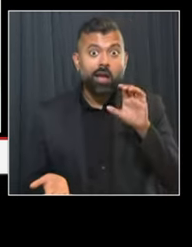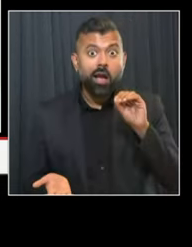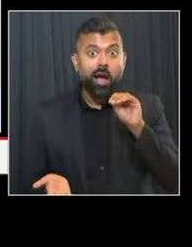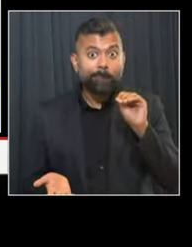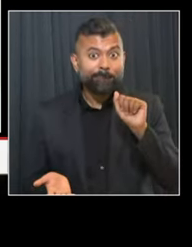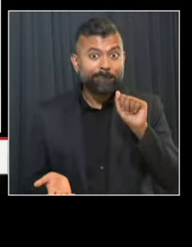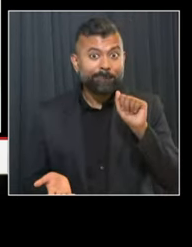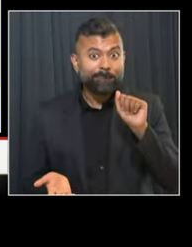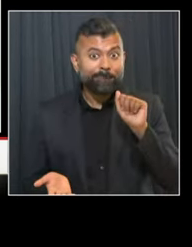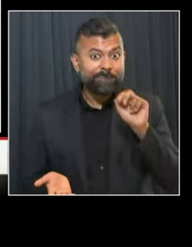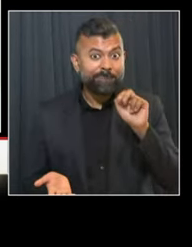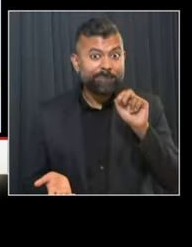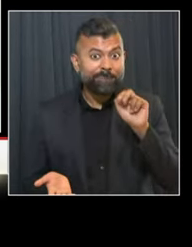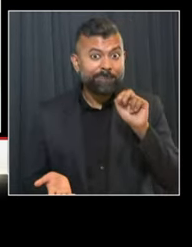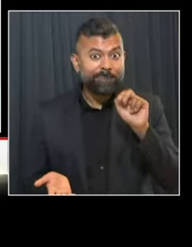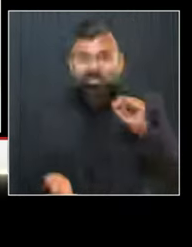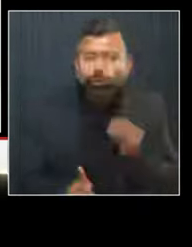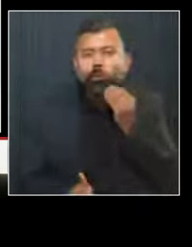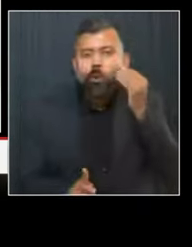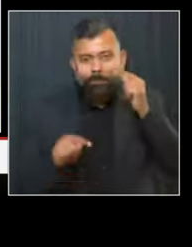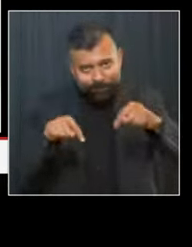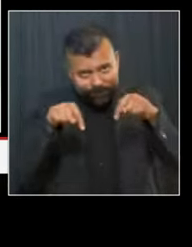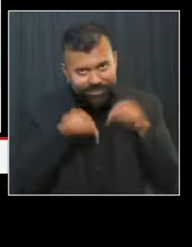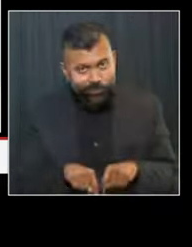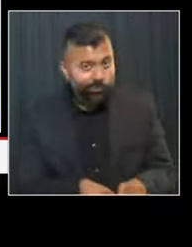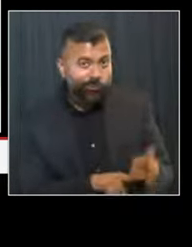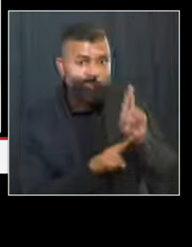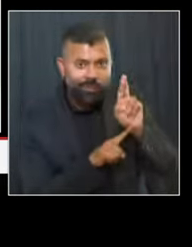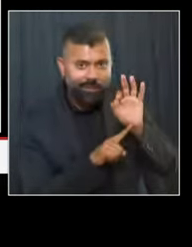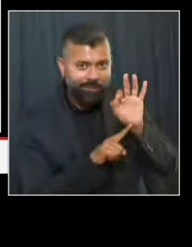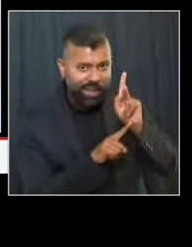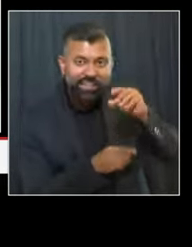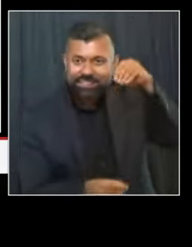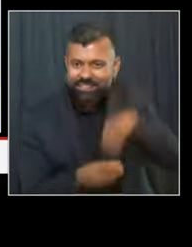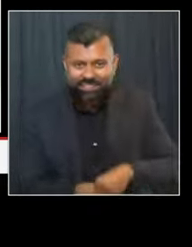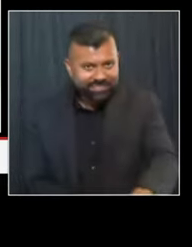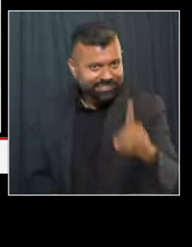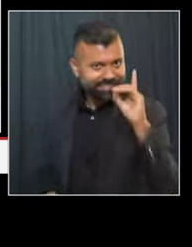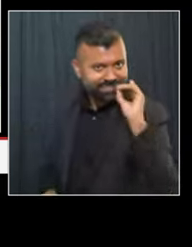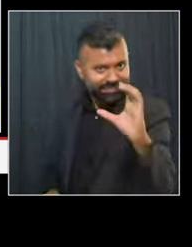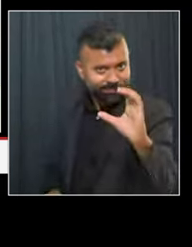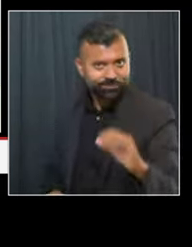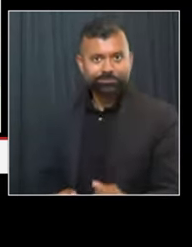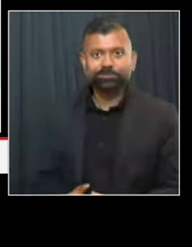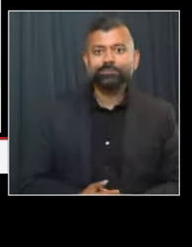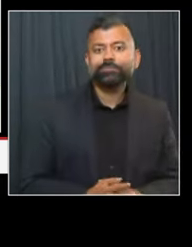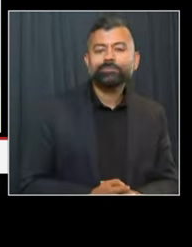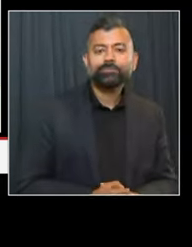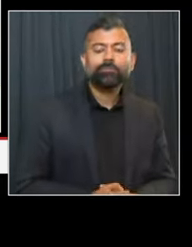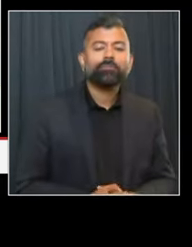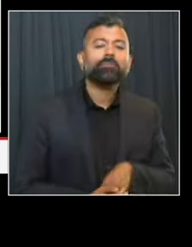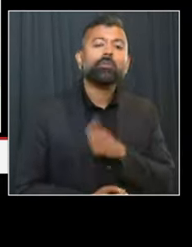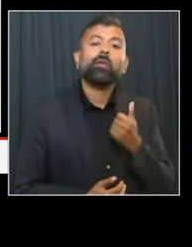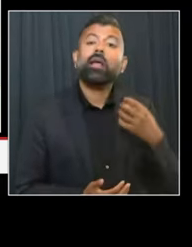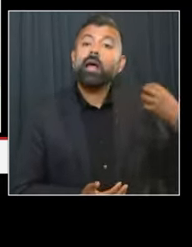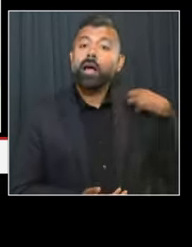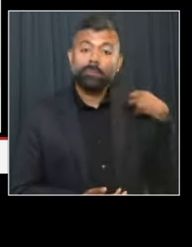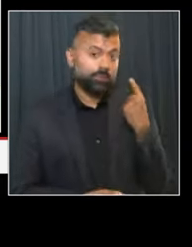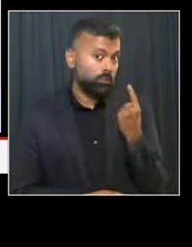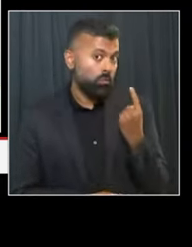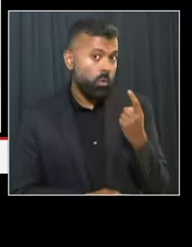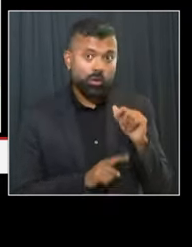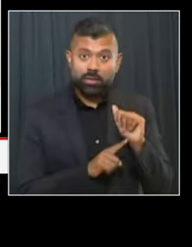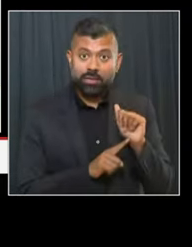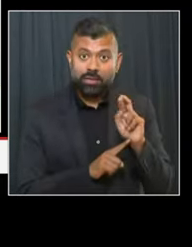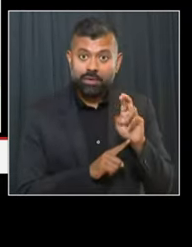We continue our transformation and investment in the Capital One Arena in downtown DC, right